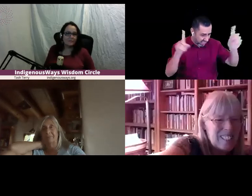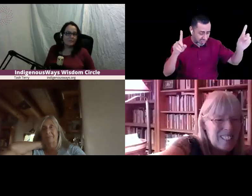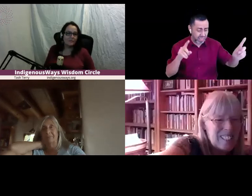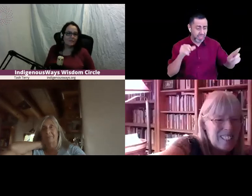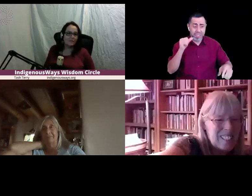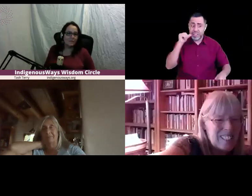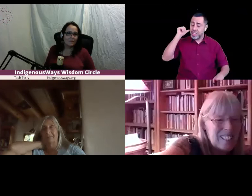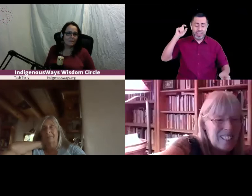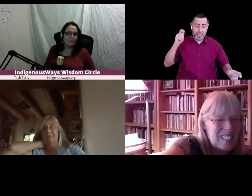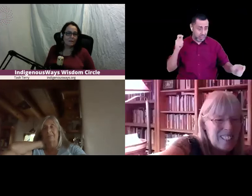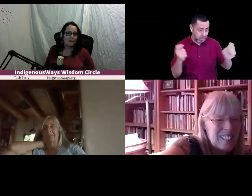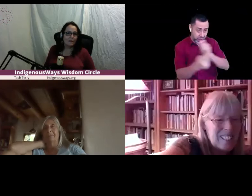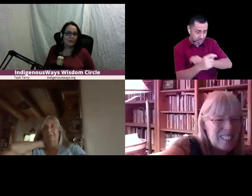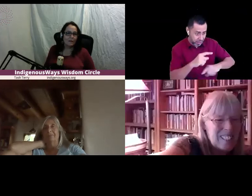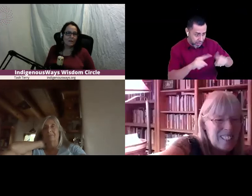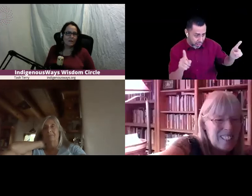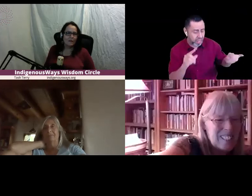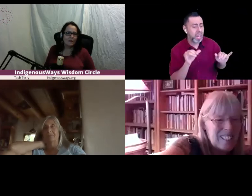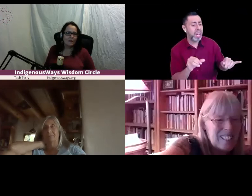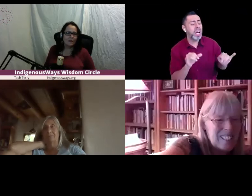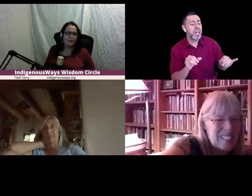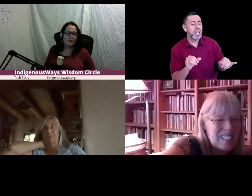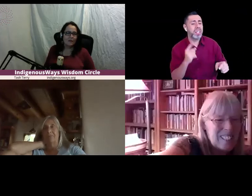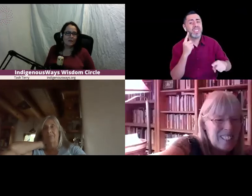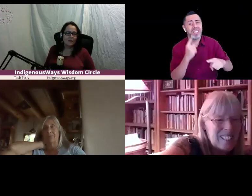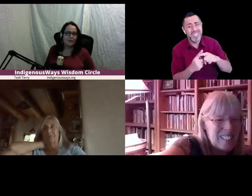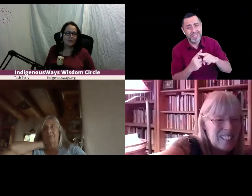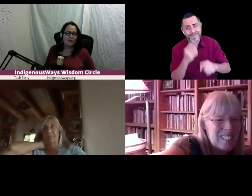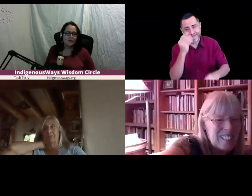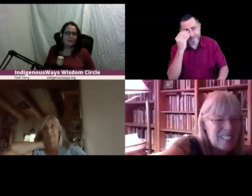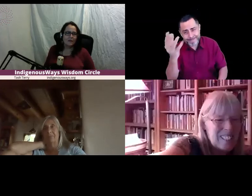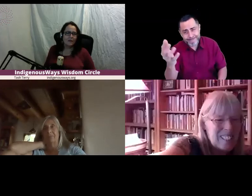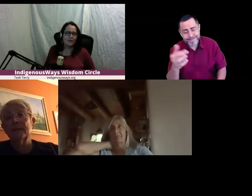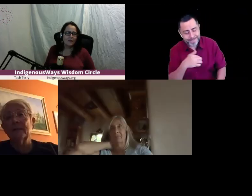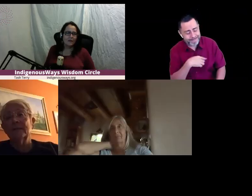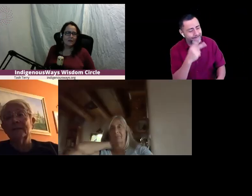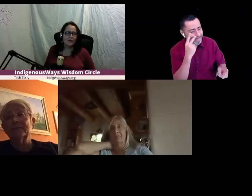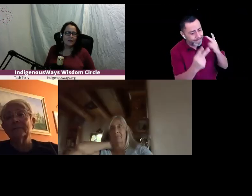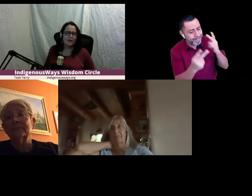And through that, I've also lost elders. Excuse me.